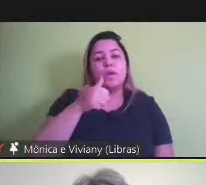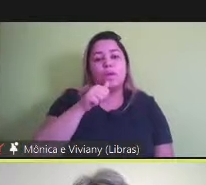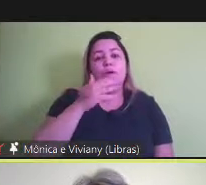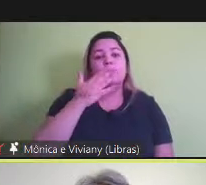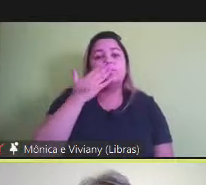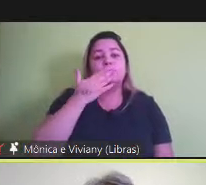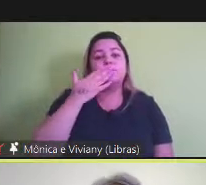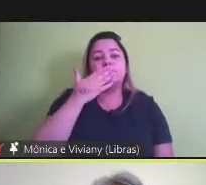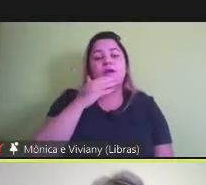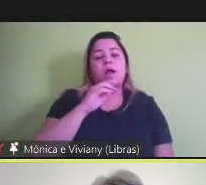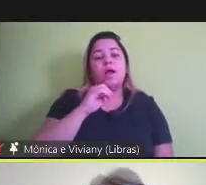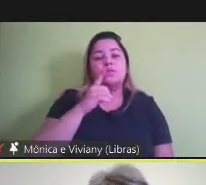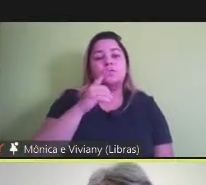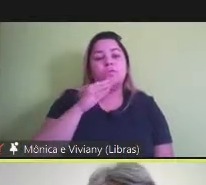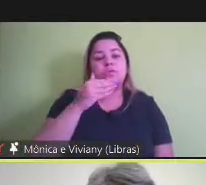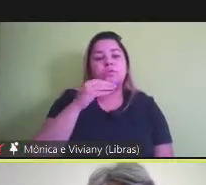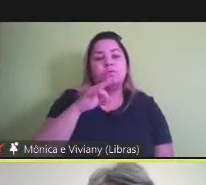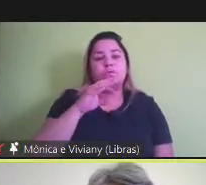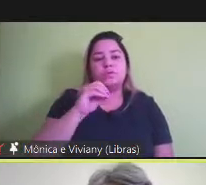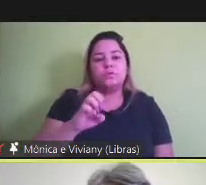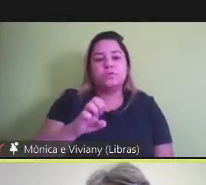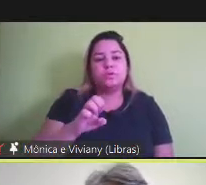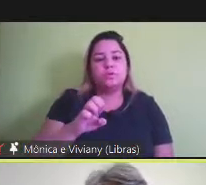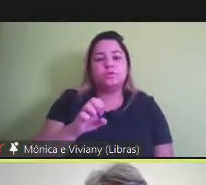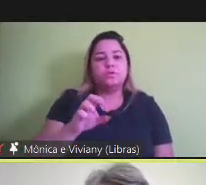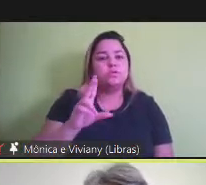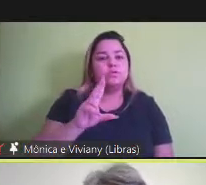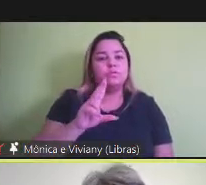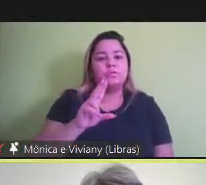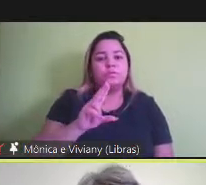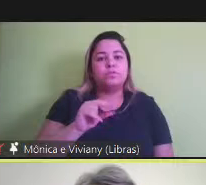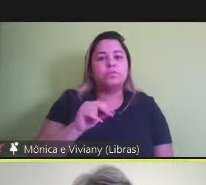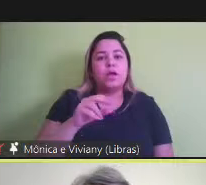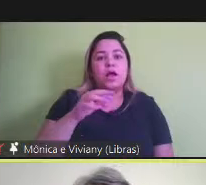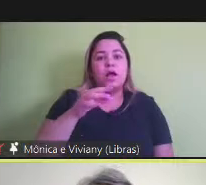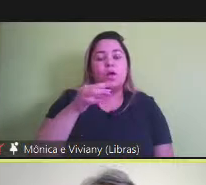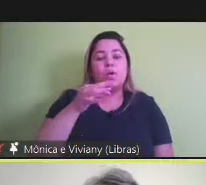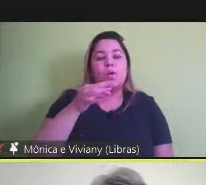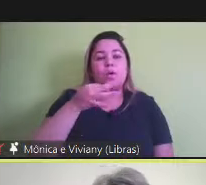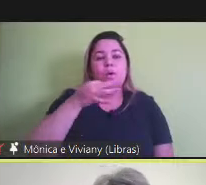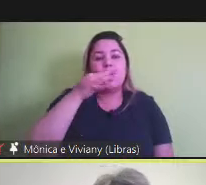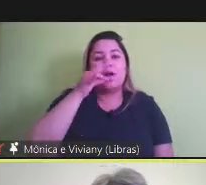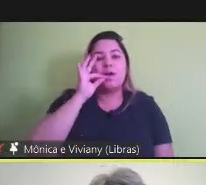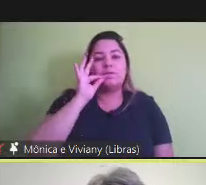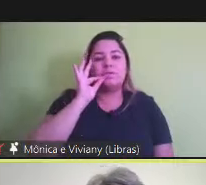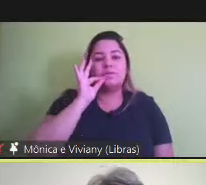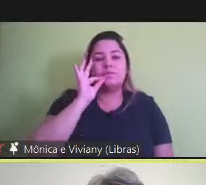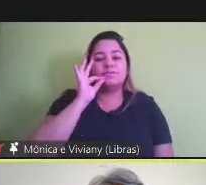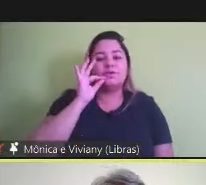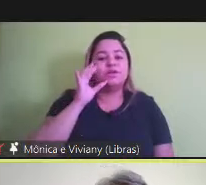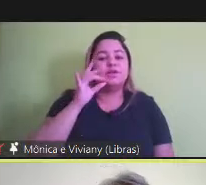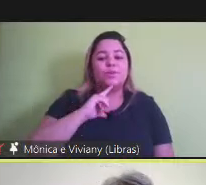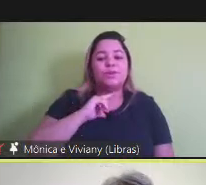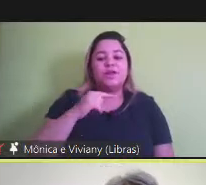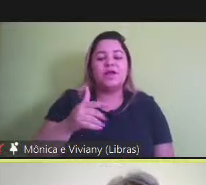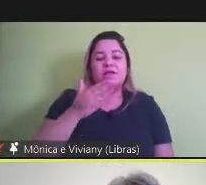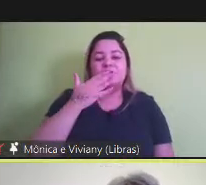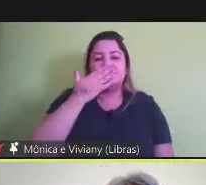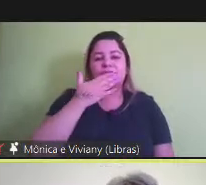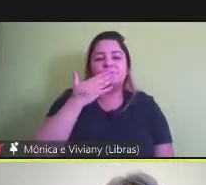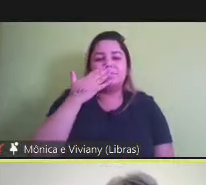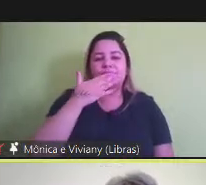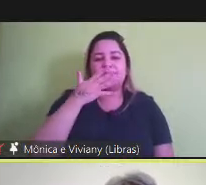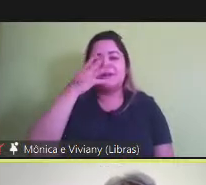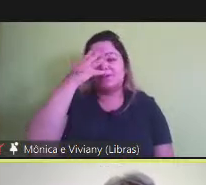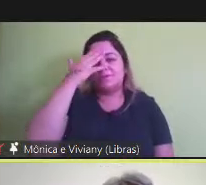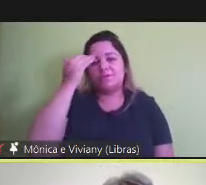we also always think about the consumption of sugar and sweeteners, and the person that doesn't include sweet, and if you